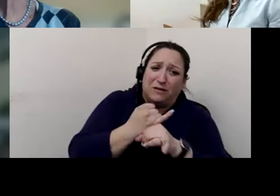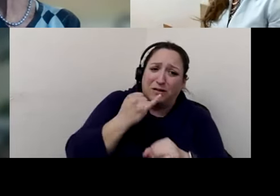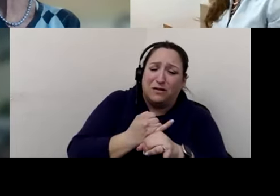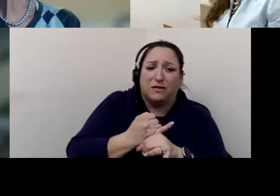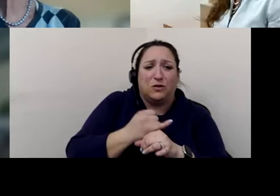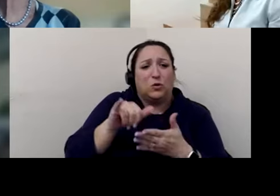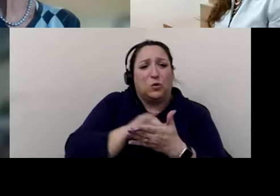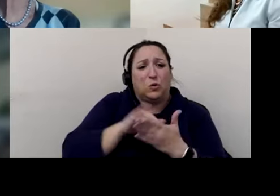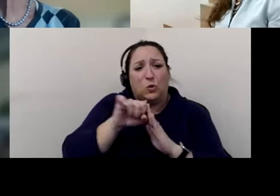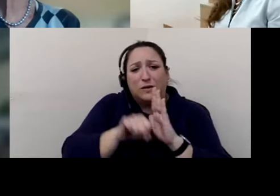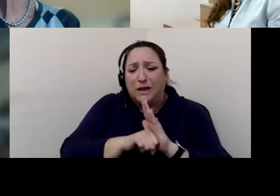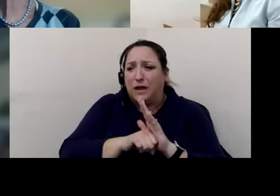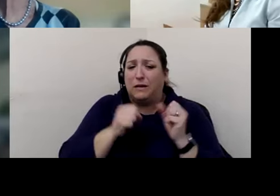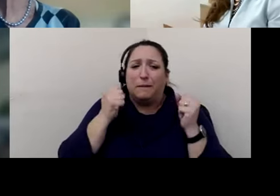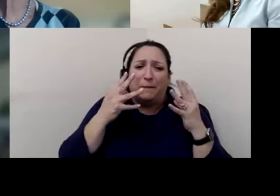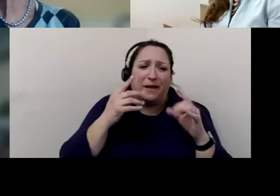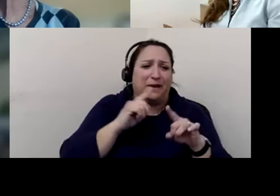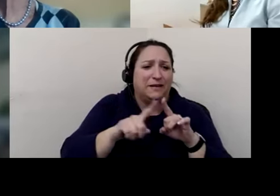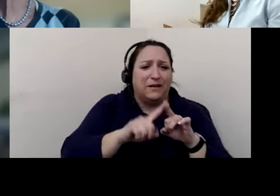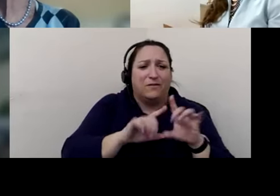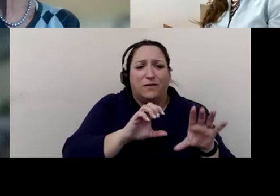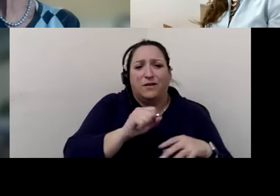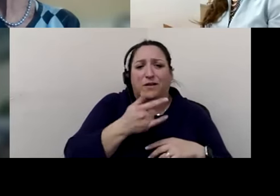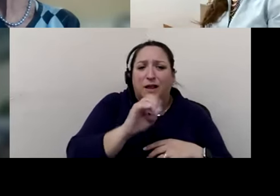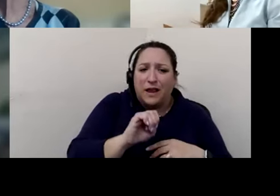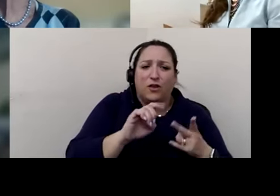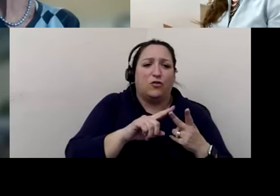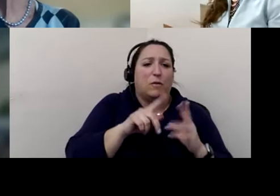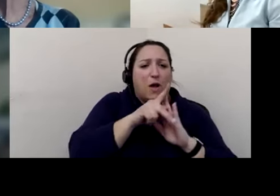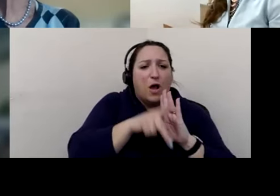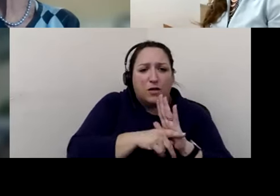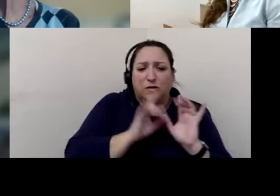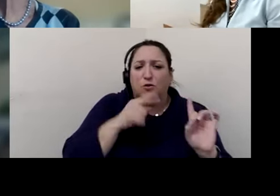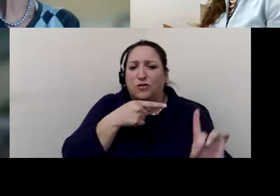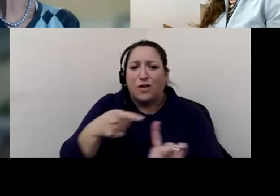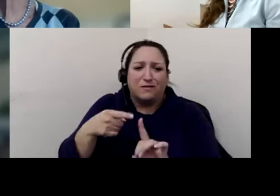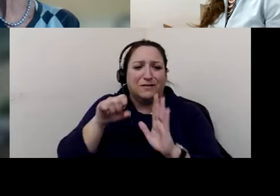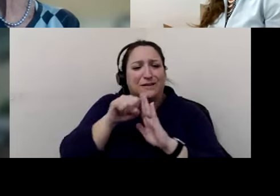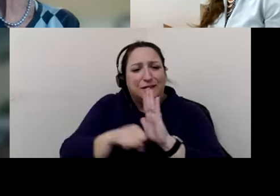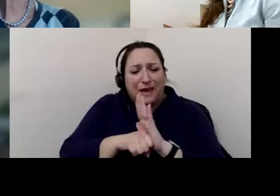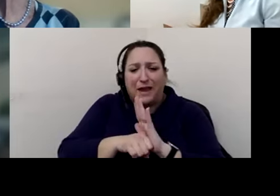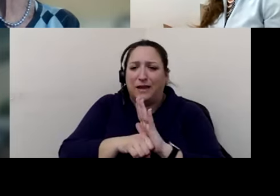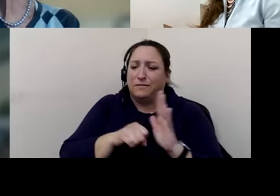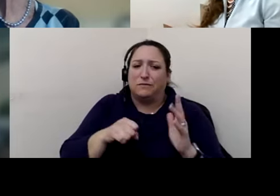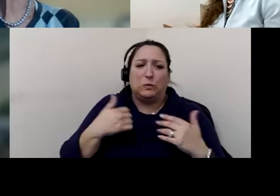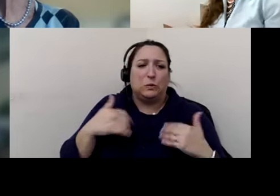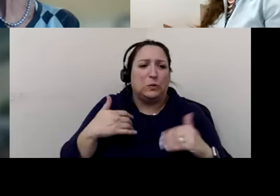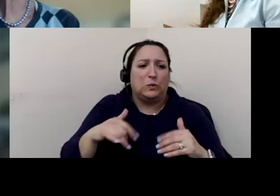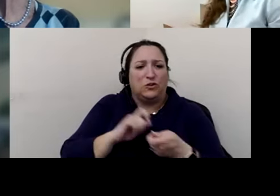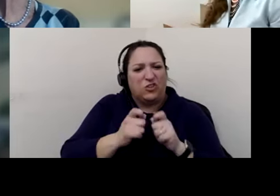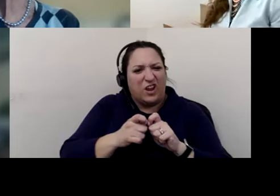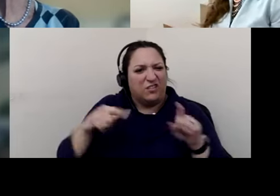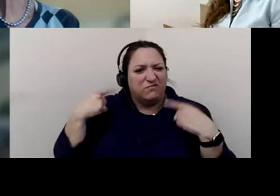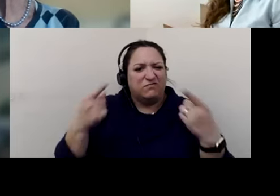has fallen into several stages as policies and objectives in the state at the higher echelons have changed over